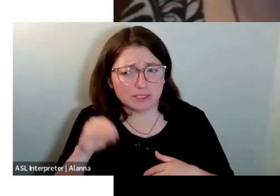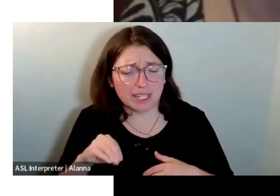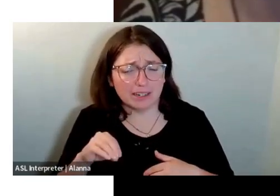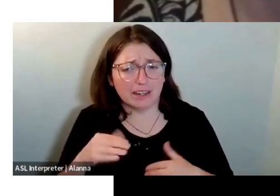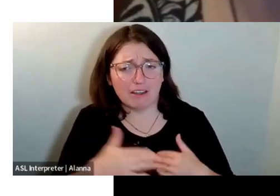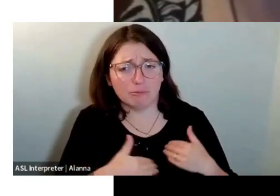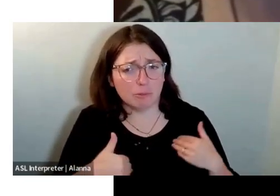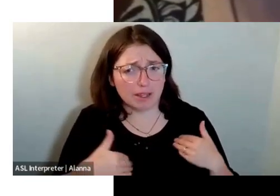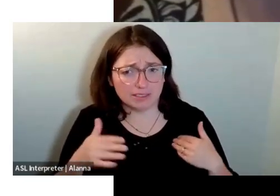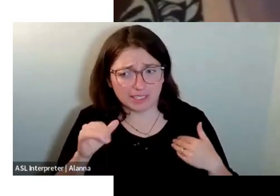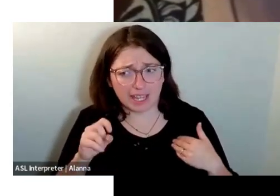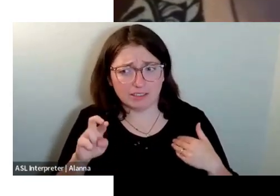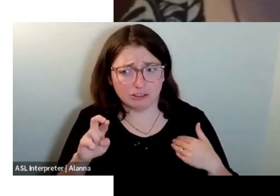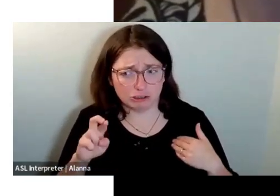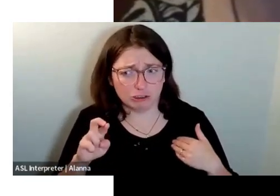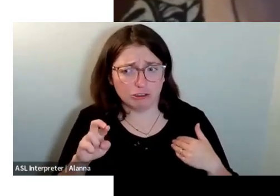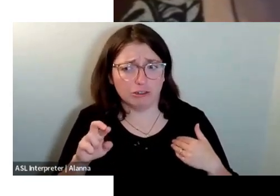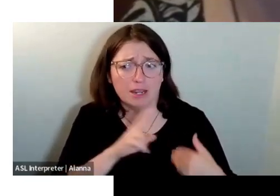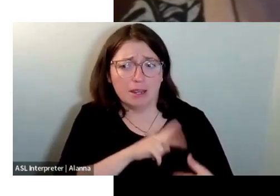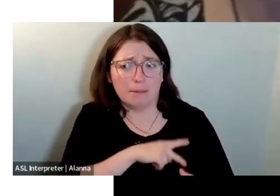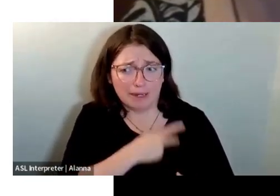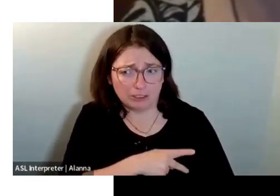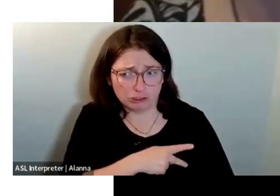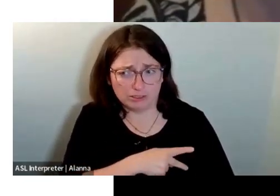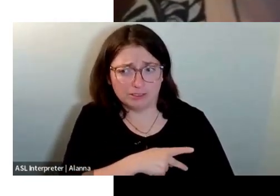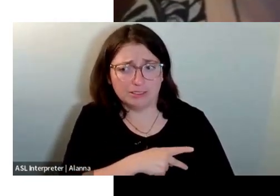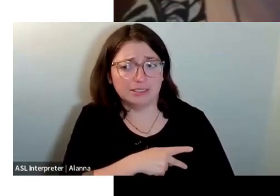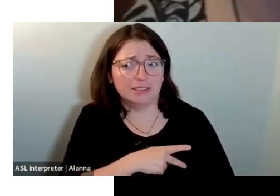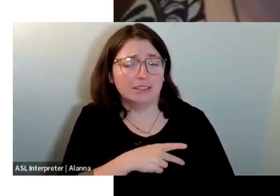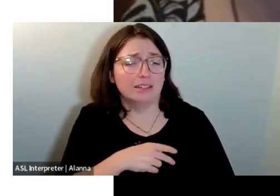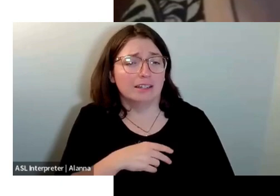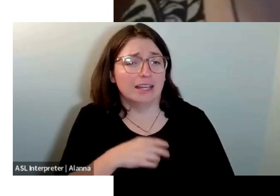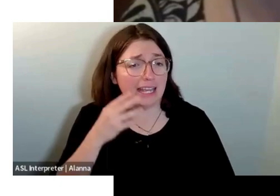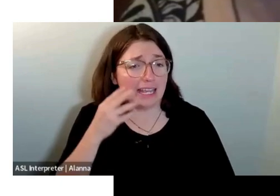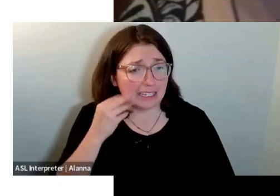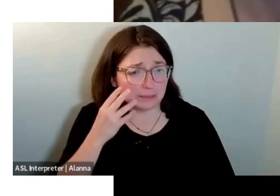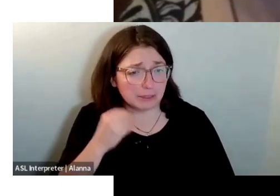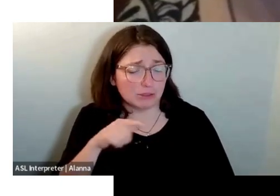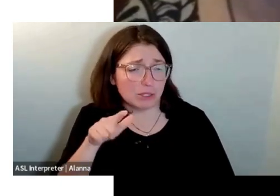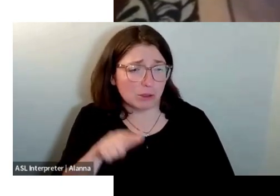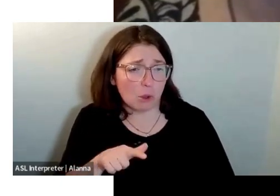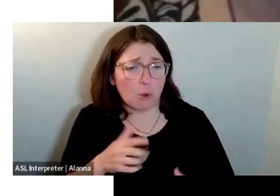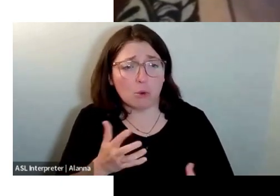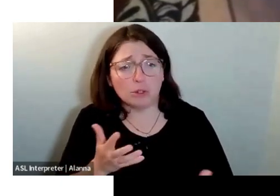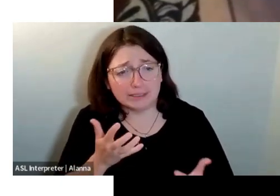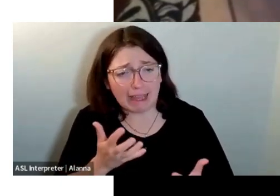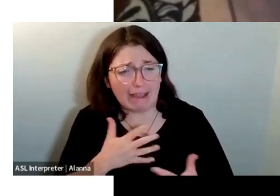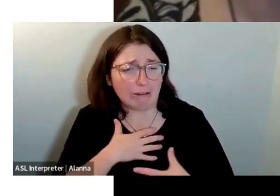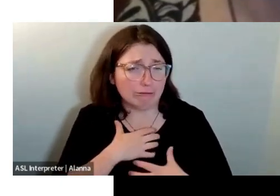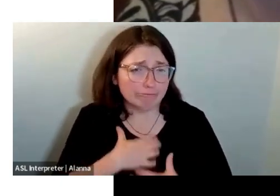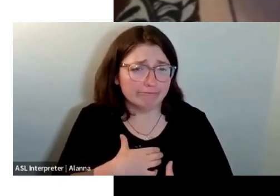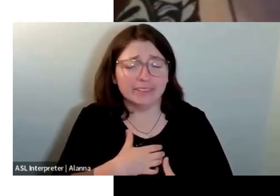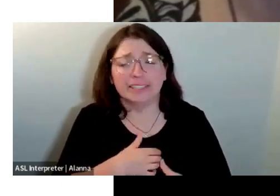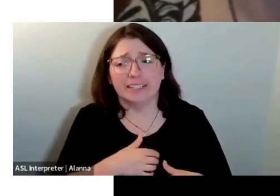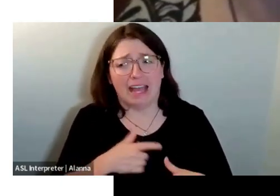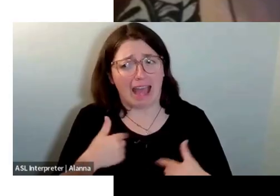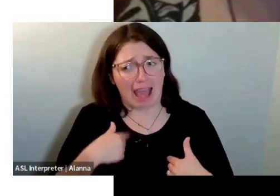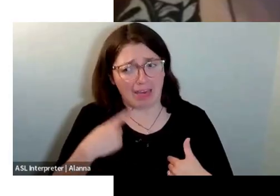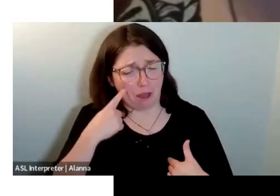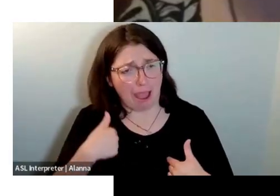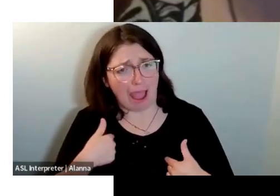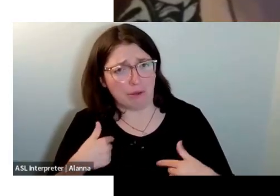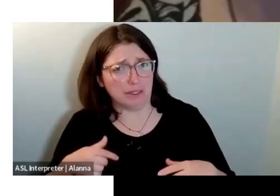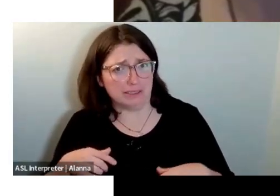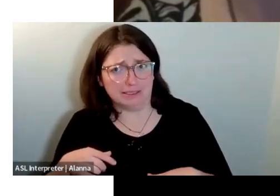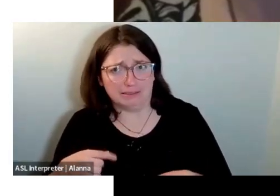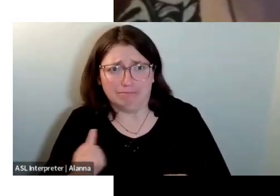and I'm assuming also gynecologic cancer patients, it's way up there too, experience low desire. Thought I was in the minority. No, Mm-mm,